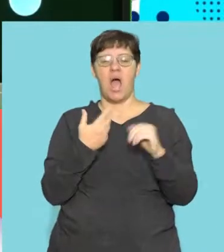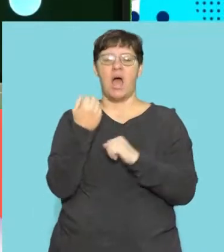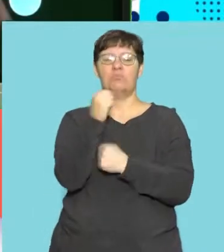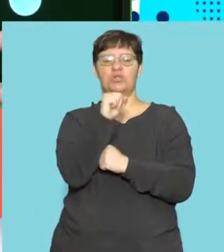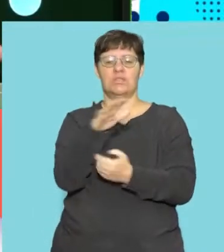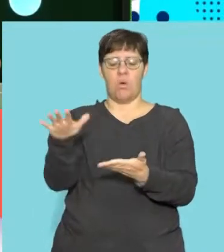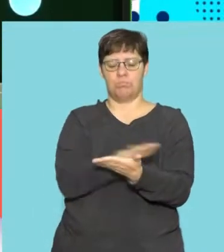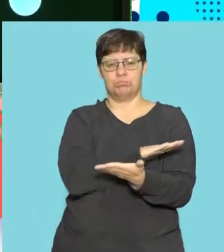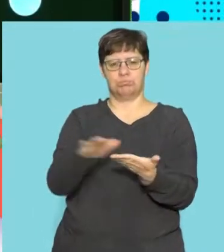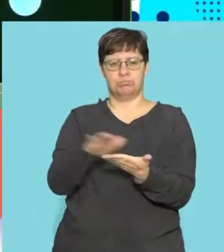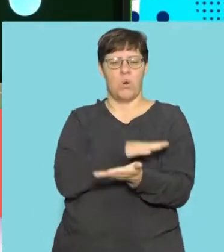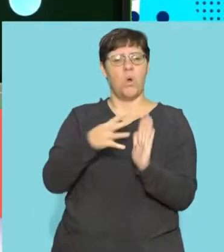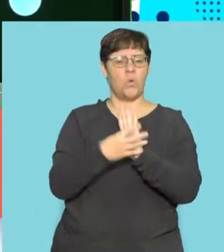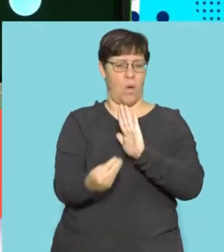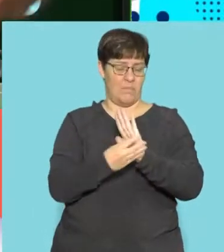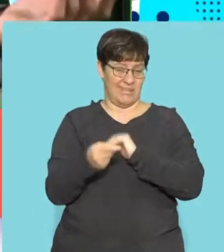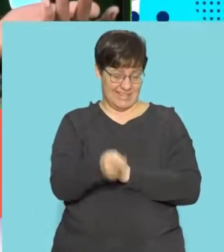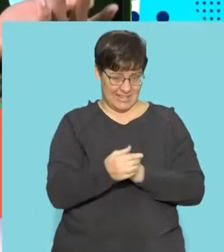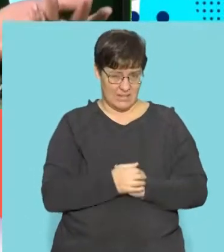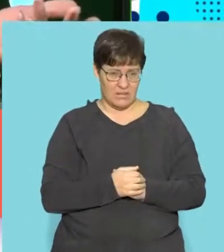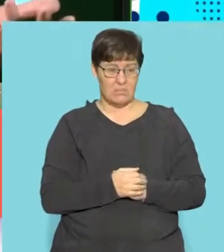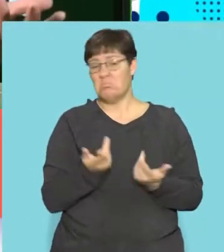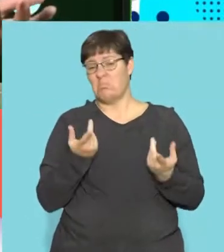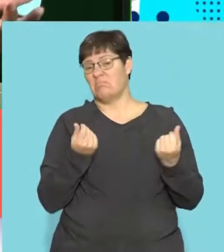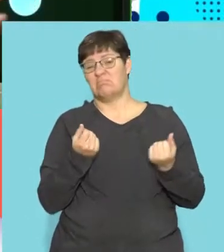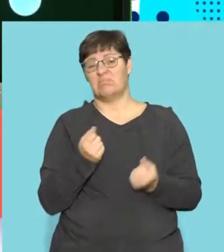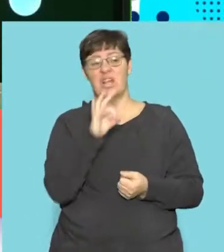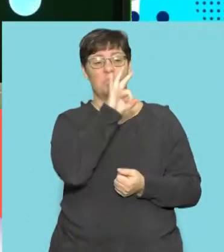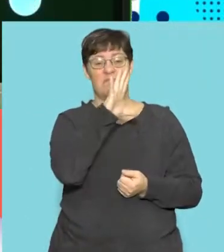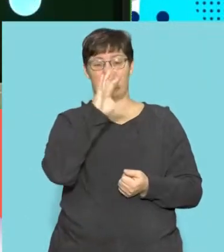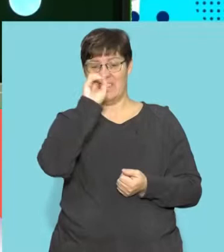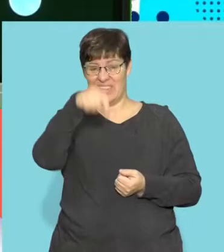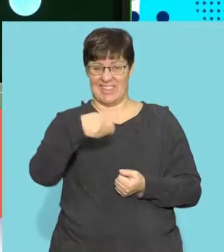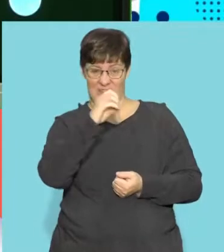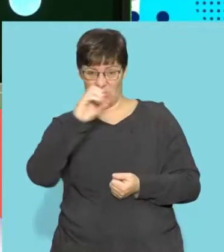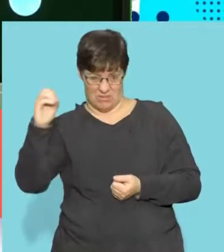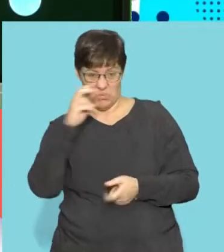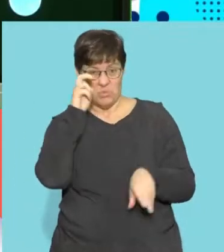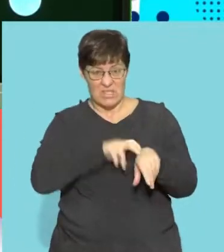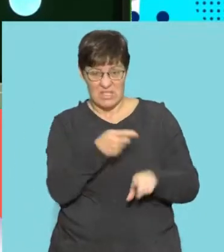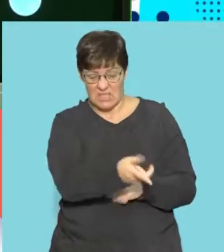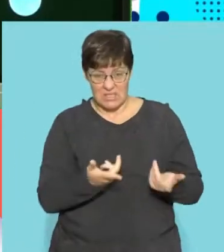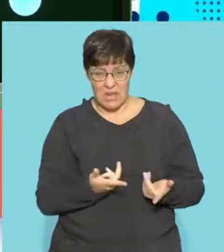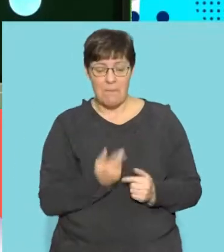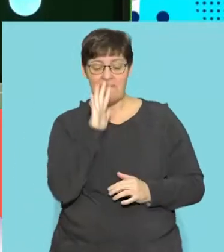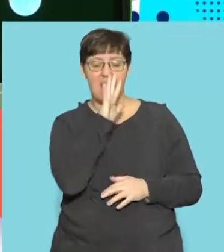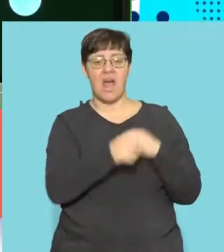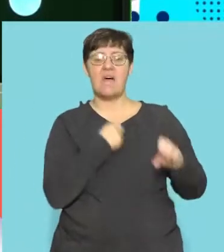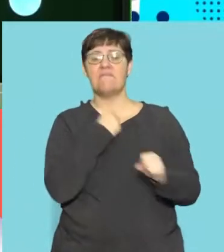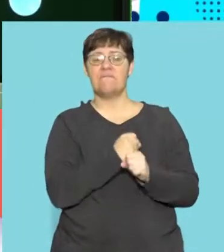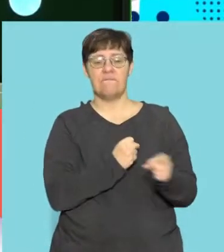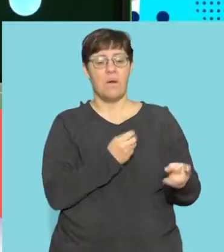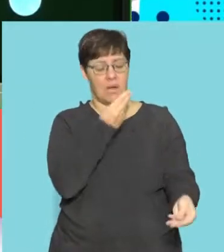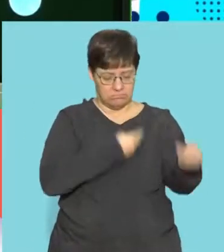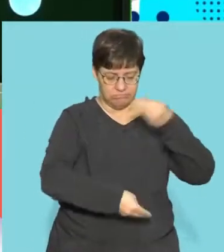you need those photocopy machines. They cost maybe 350,000. After 5 years, you will need to replace the